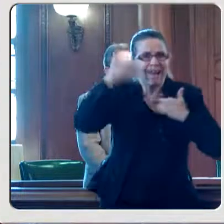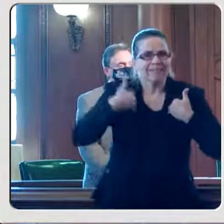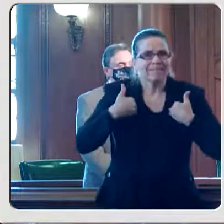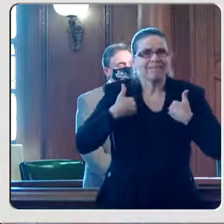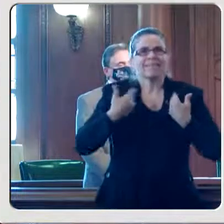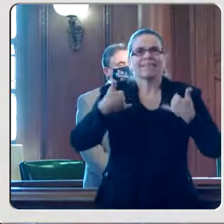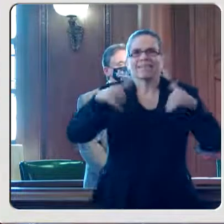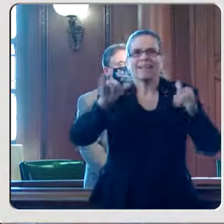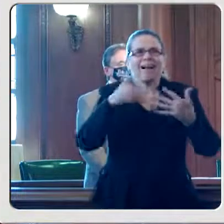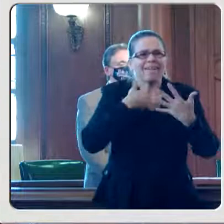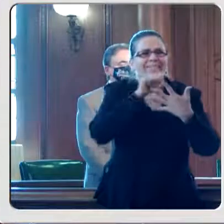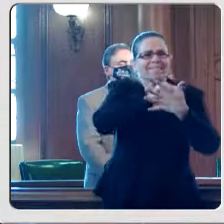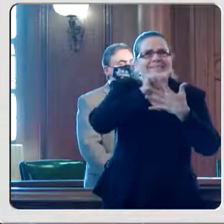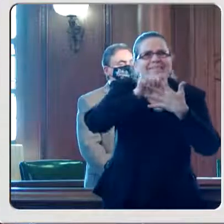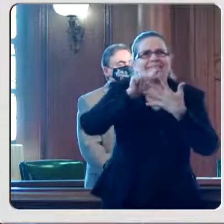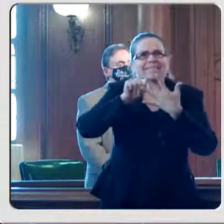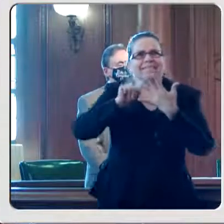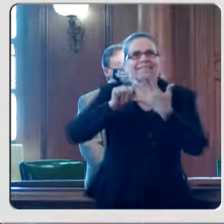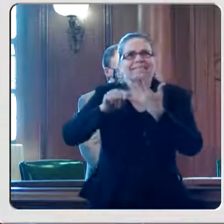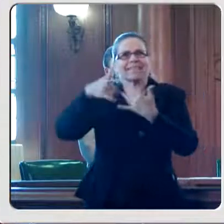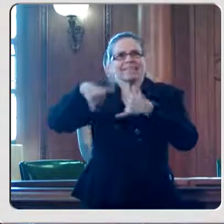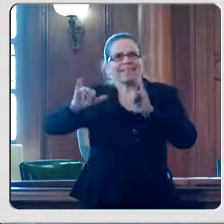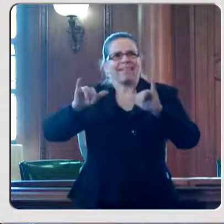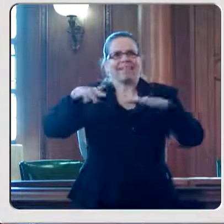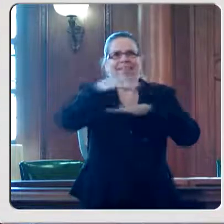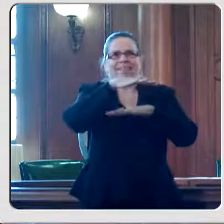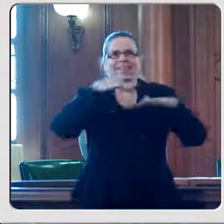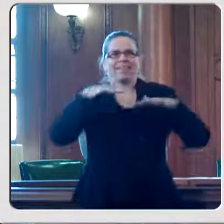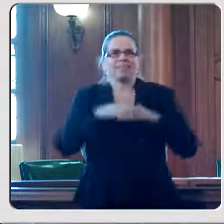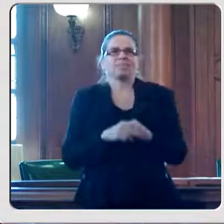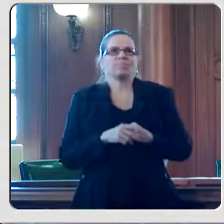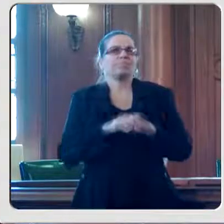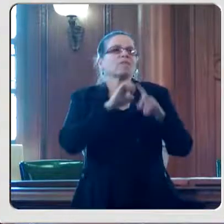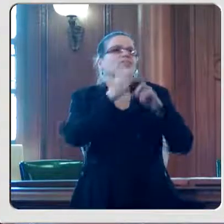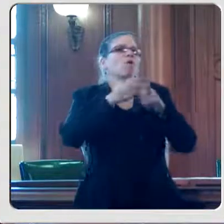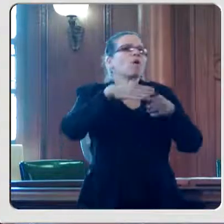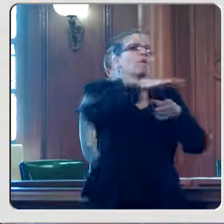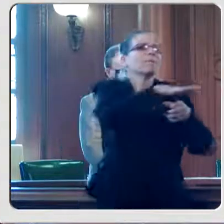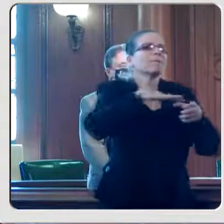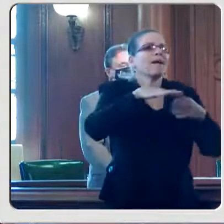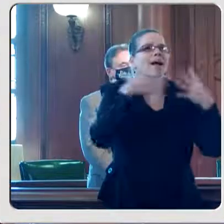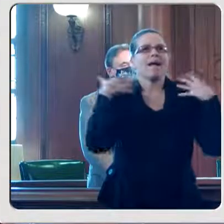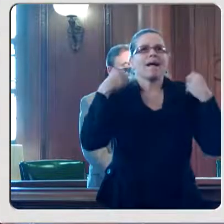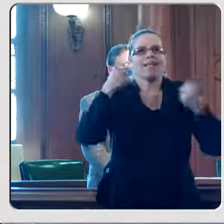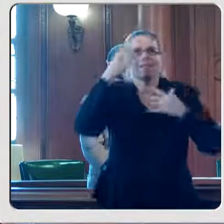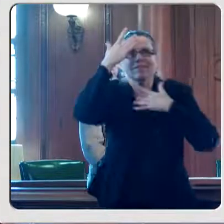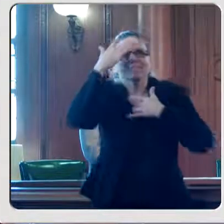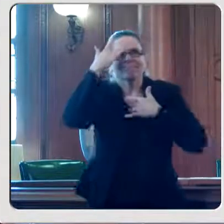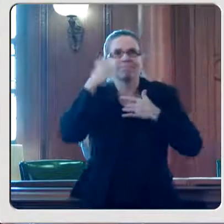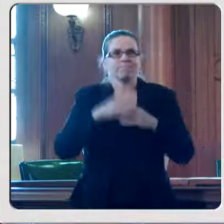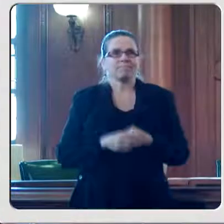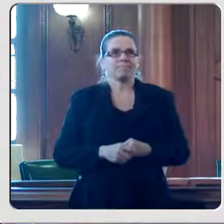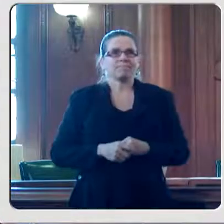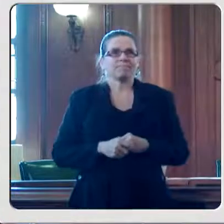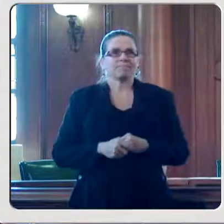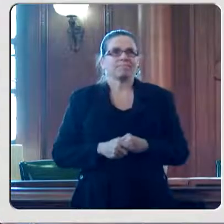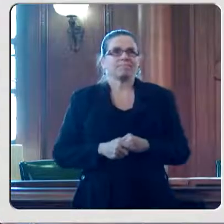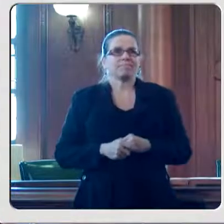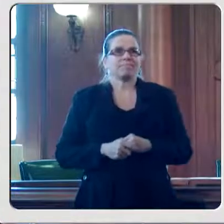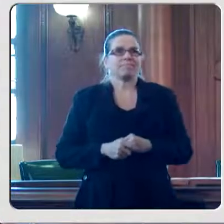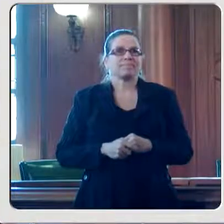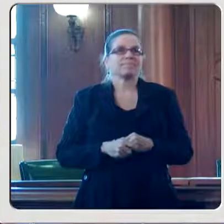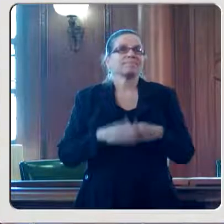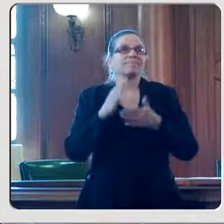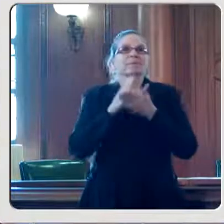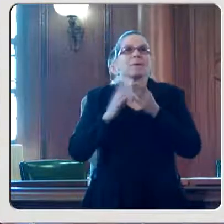deal with all of their work. Recreational marijuana is a challenge for some of our young individuals,